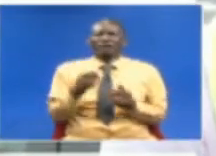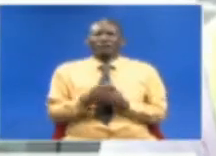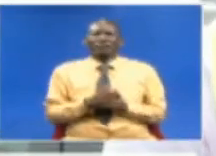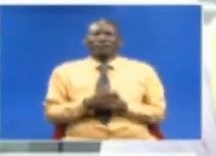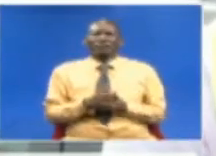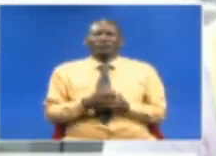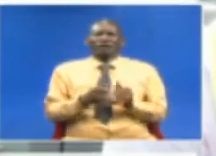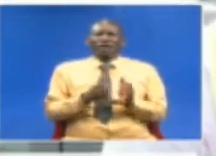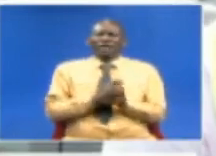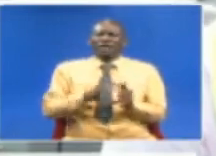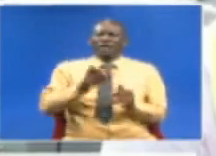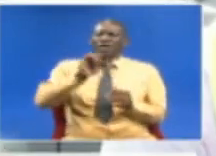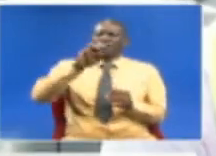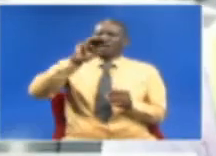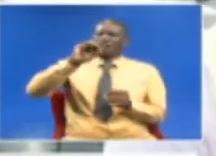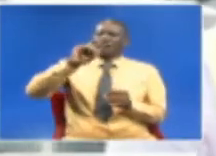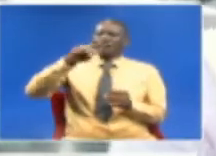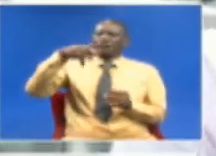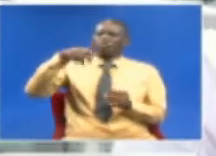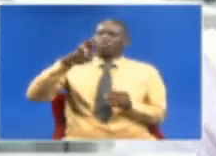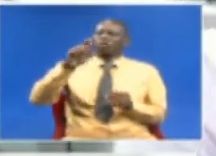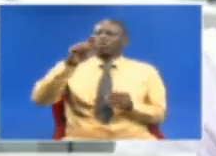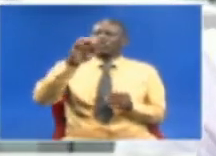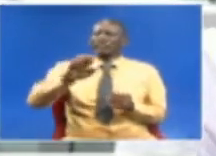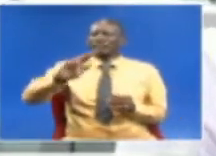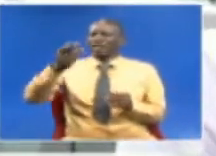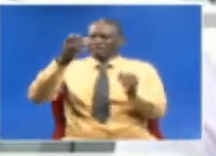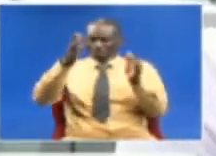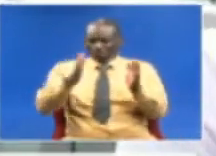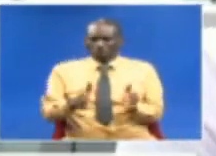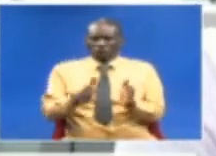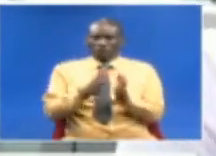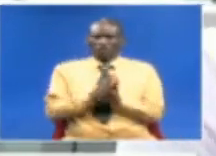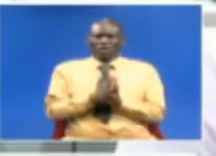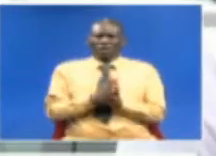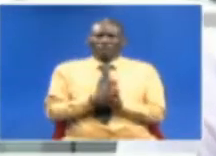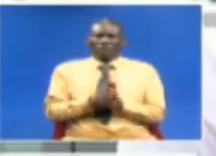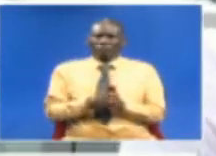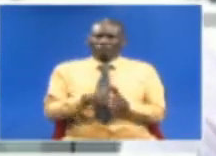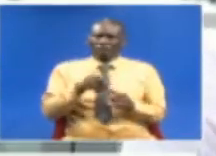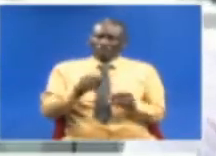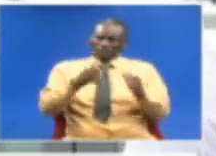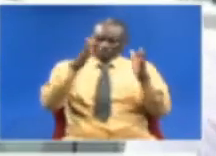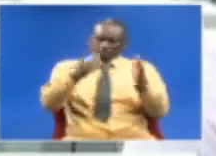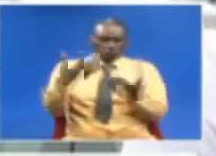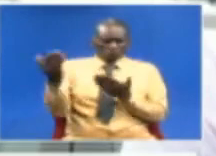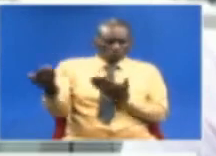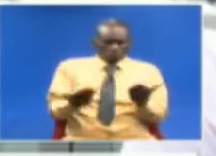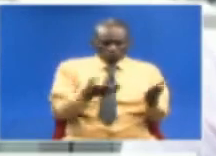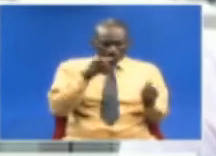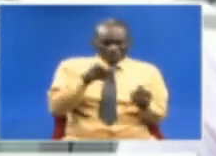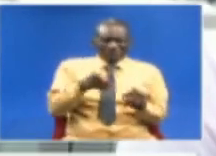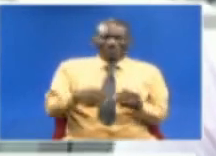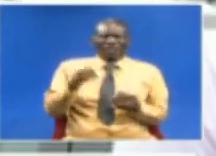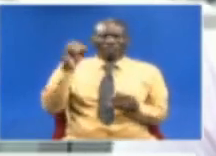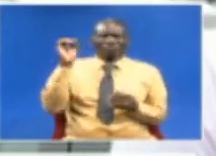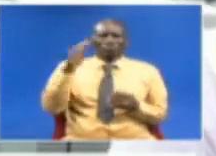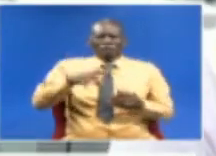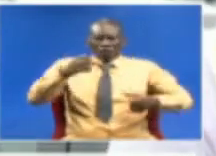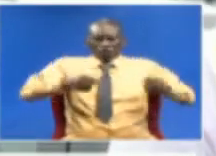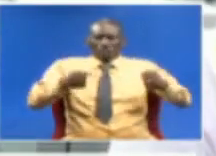The importer is a Kenyan, and is an expensive